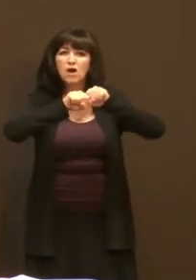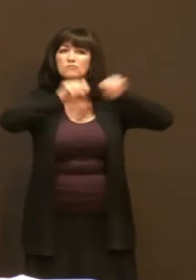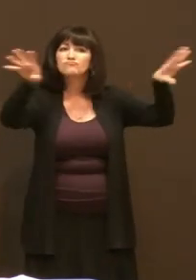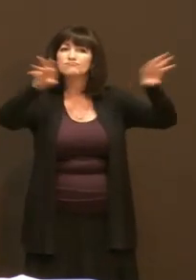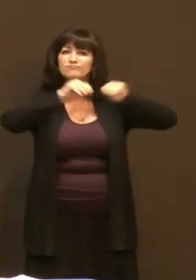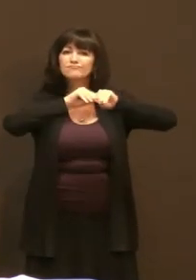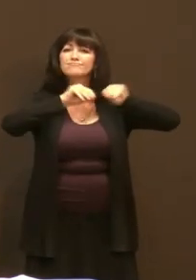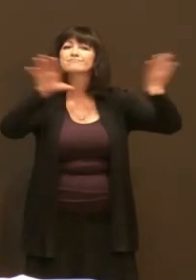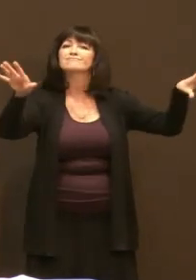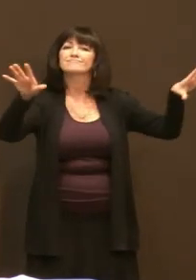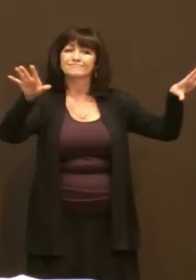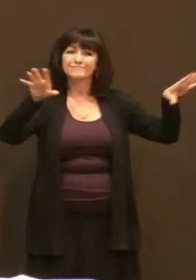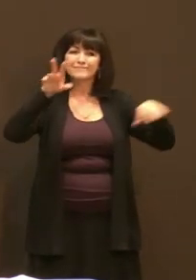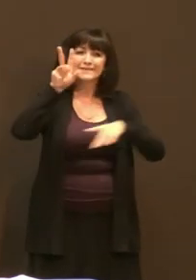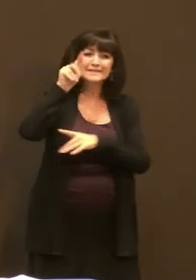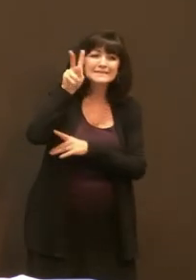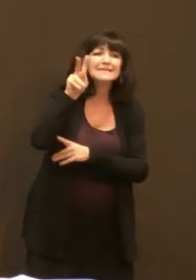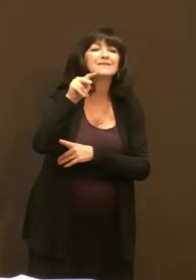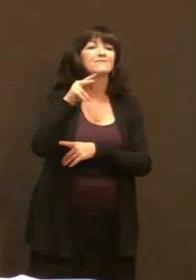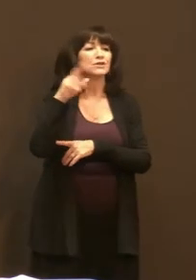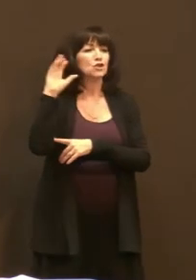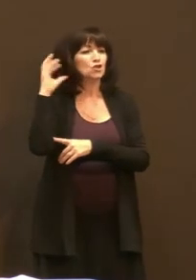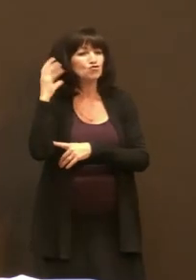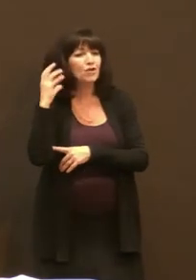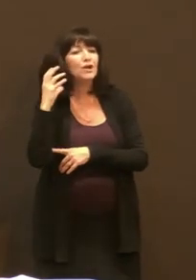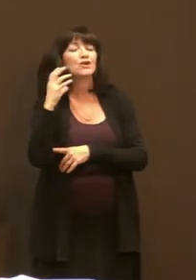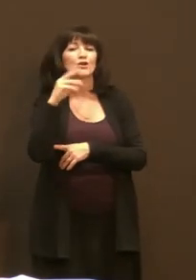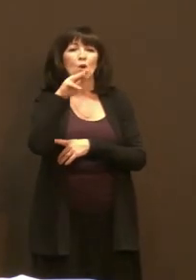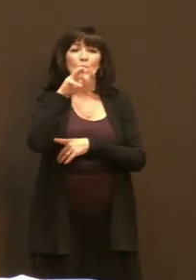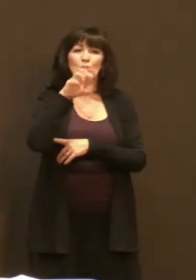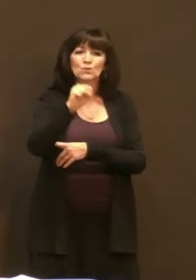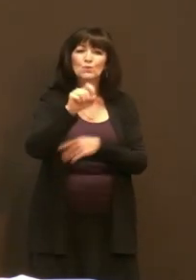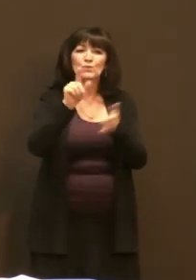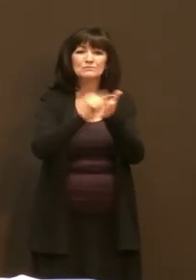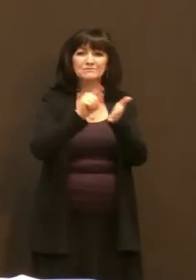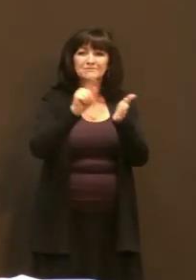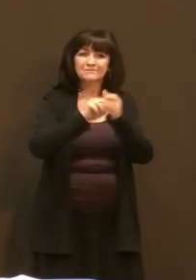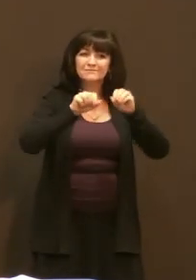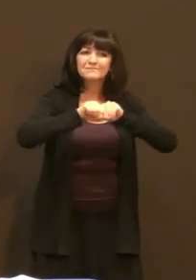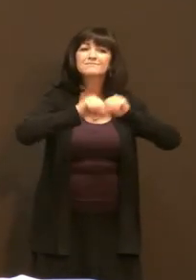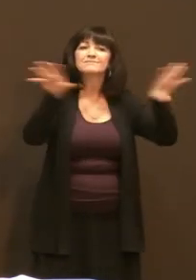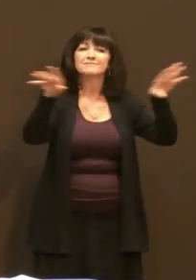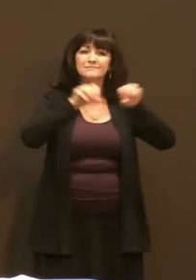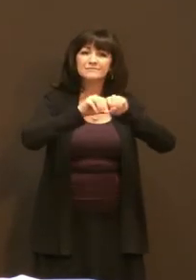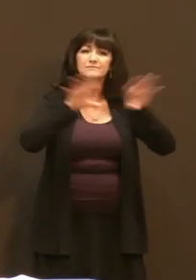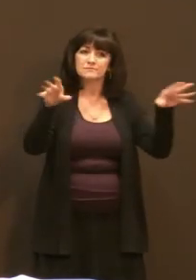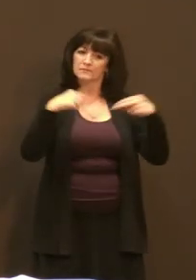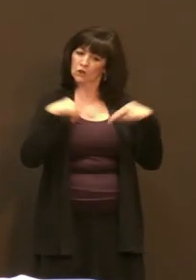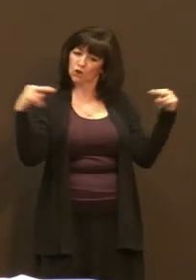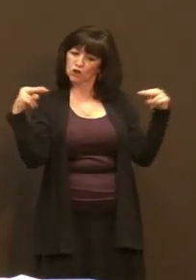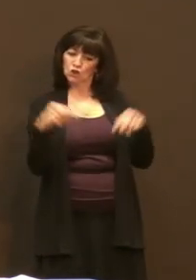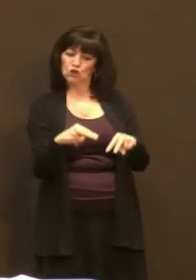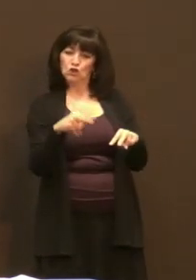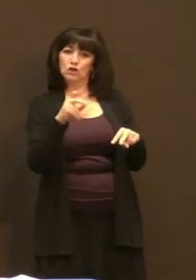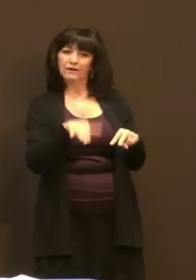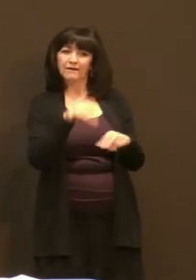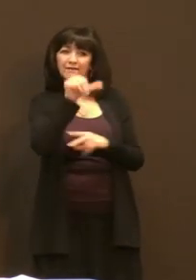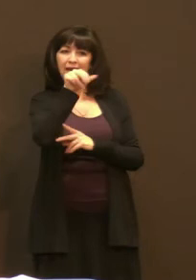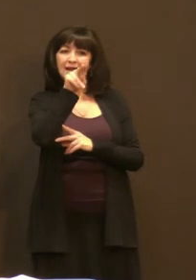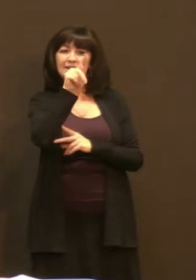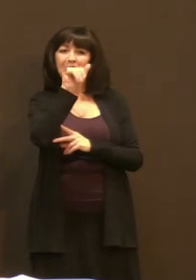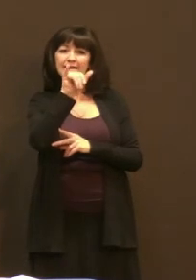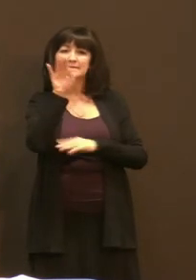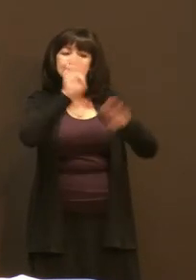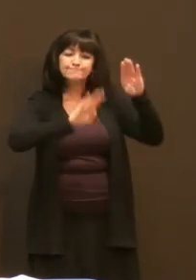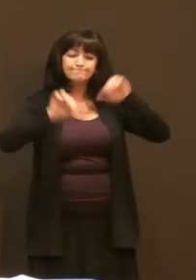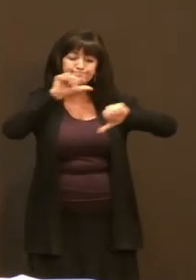and we're eager to follow the science around antibody testing to see the value of these tests